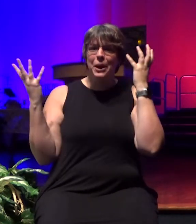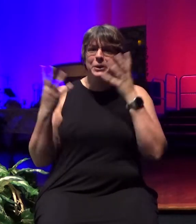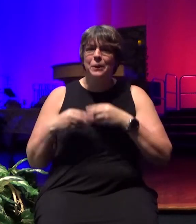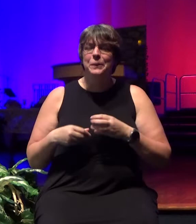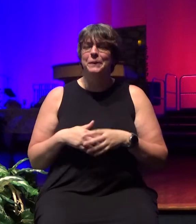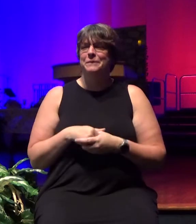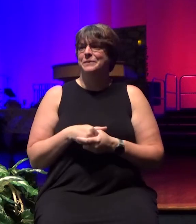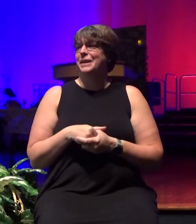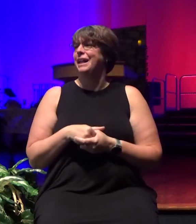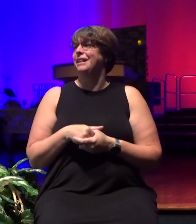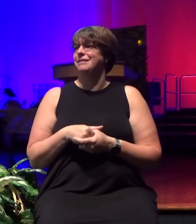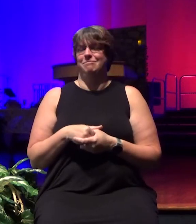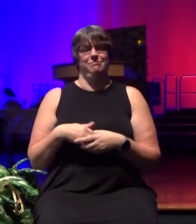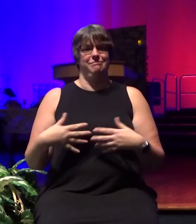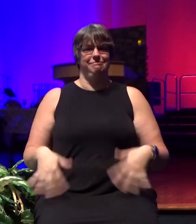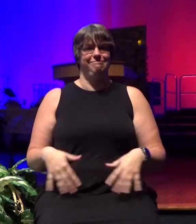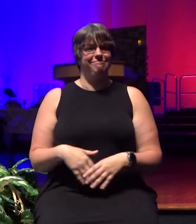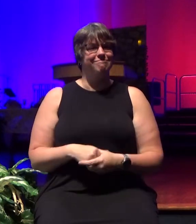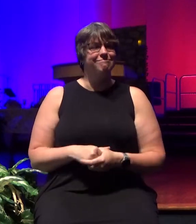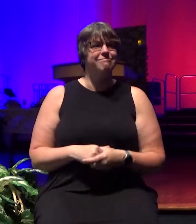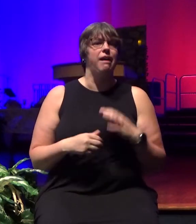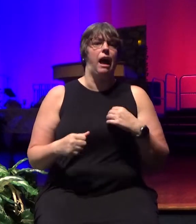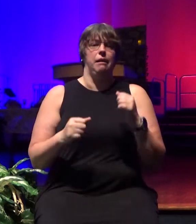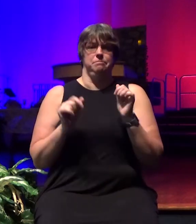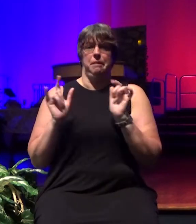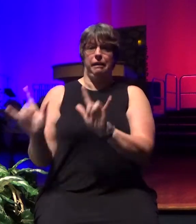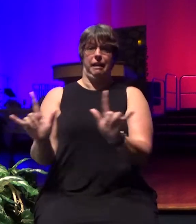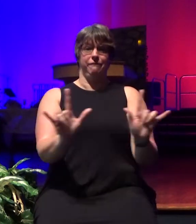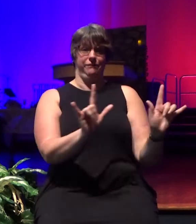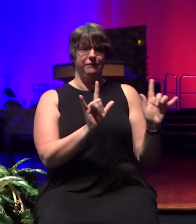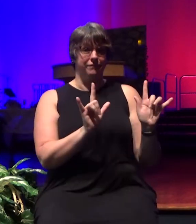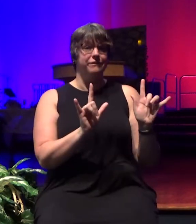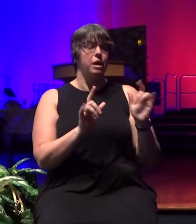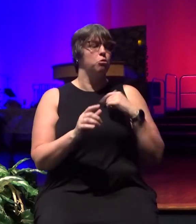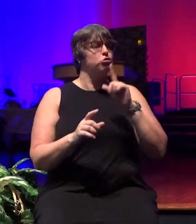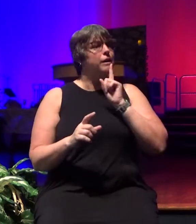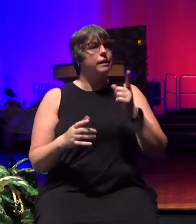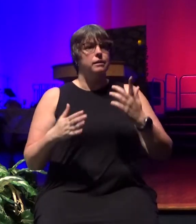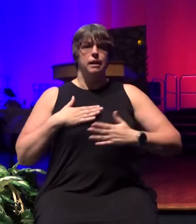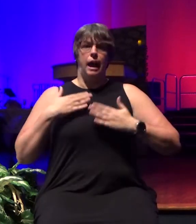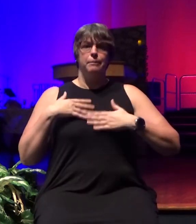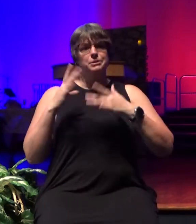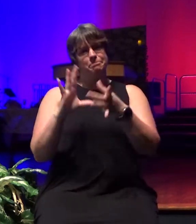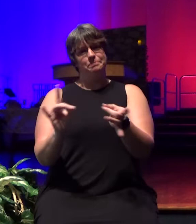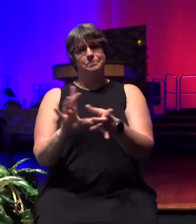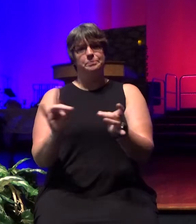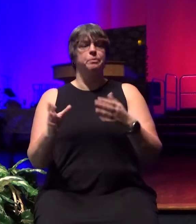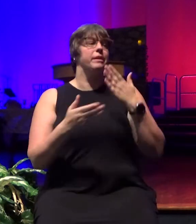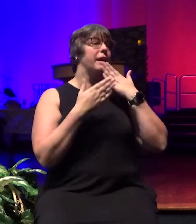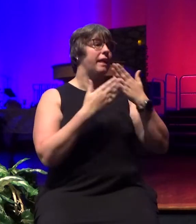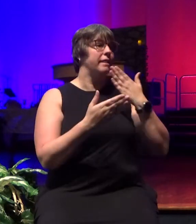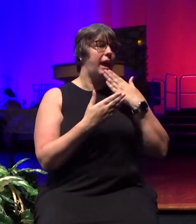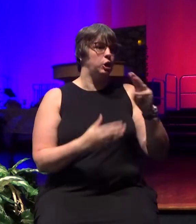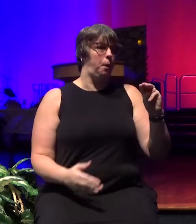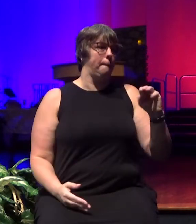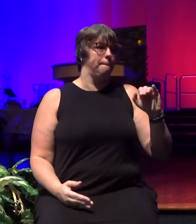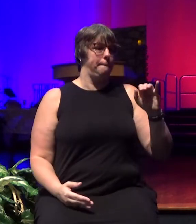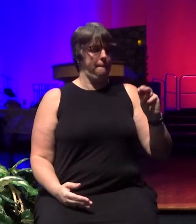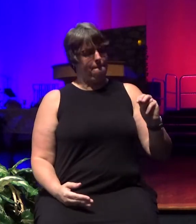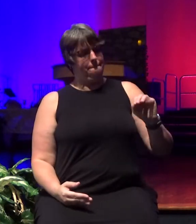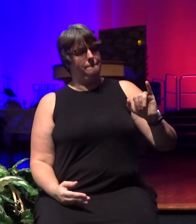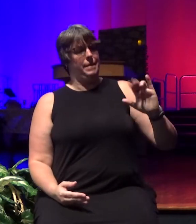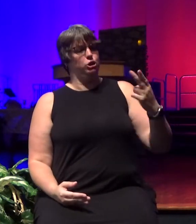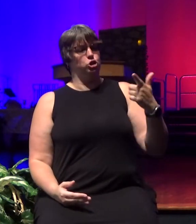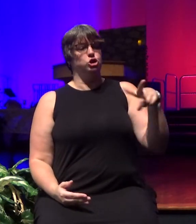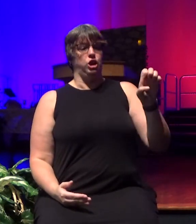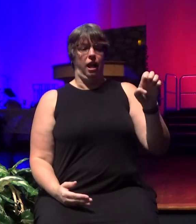exquisite. I love you, and I'm glad to share some thoughts with you. Thank you, Dr. Michelle and Reverend Josh, for the privilege, and thank you for your